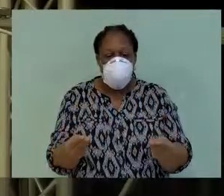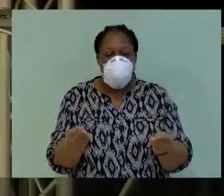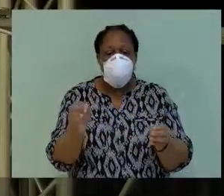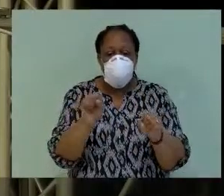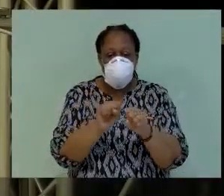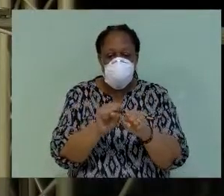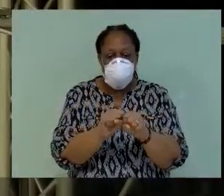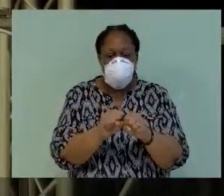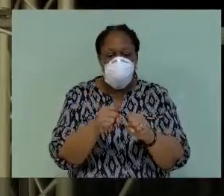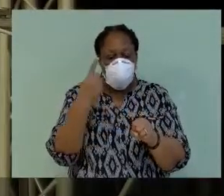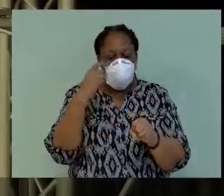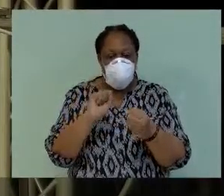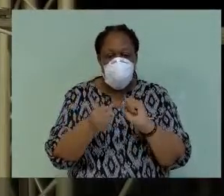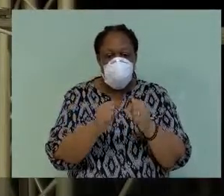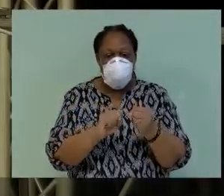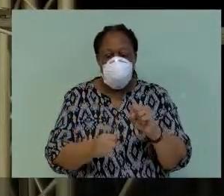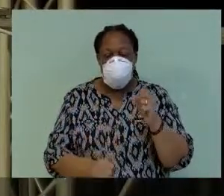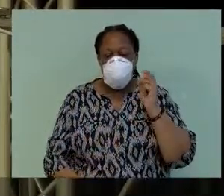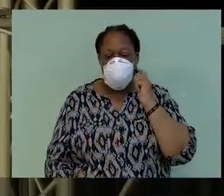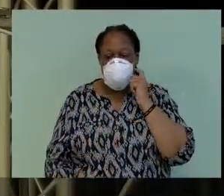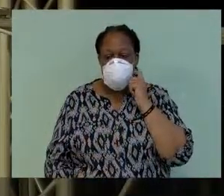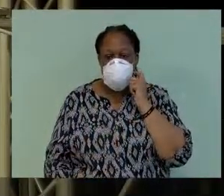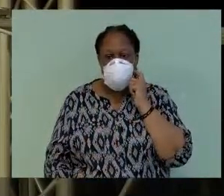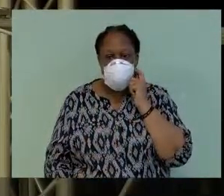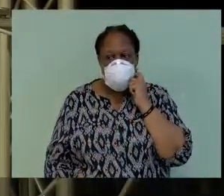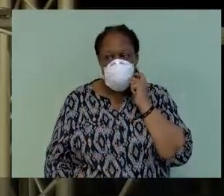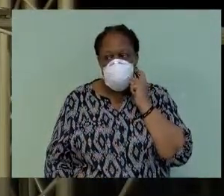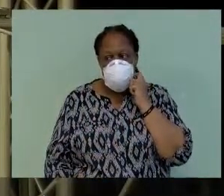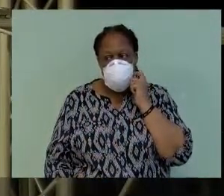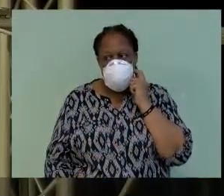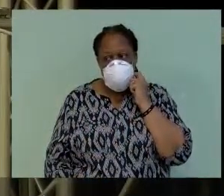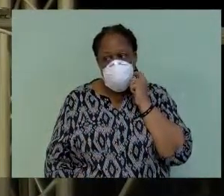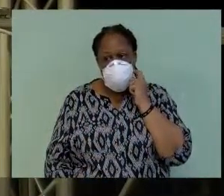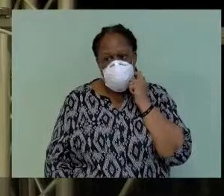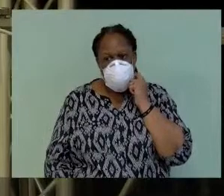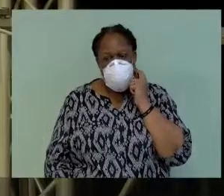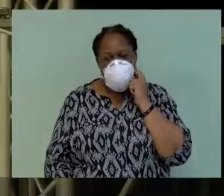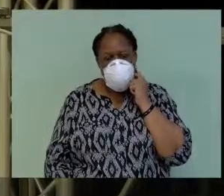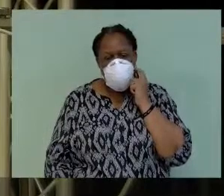distributing these shoes to persons who are in need.